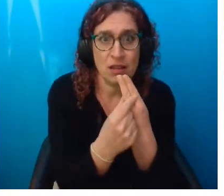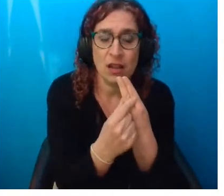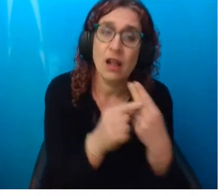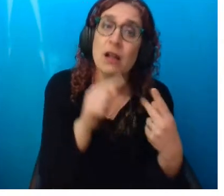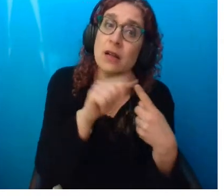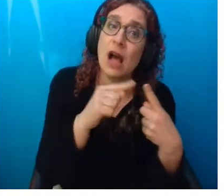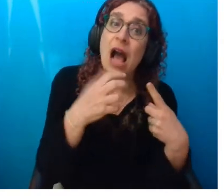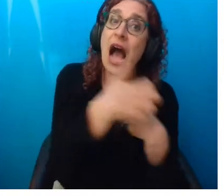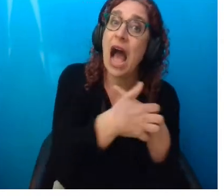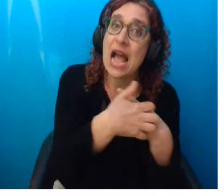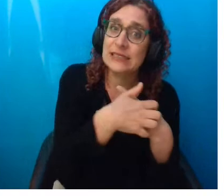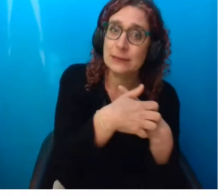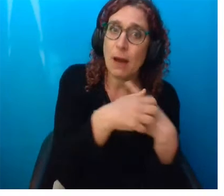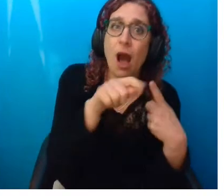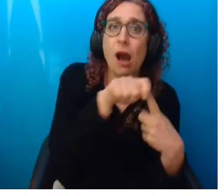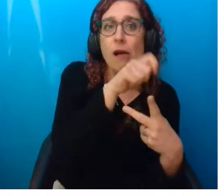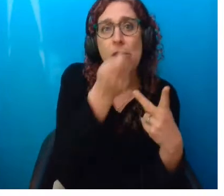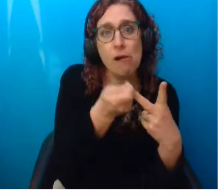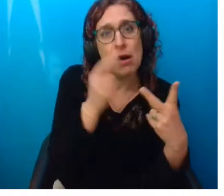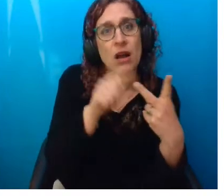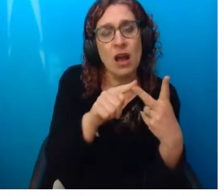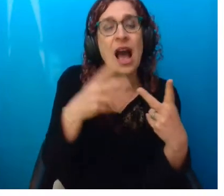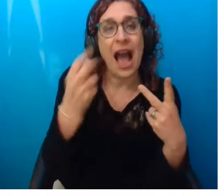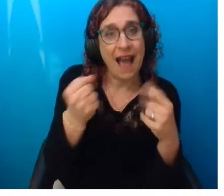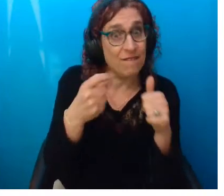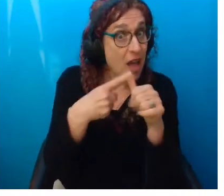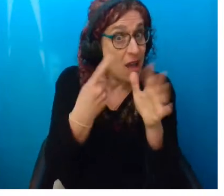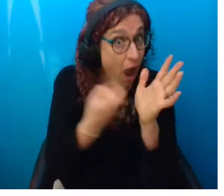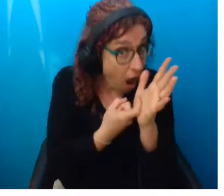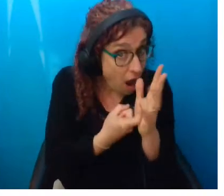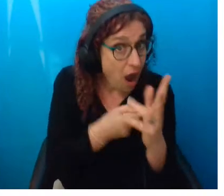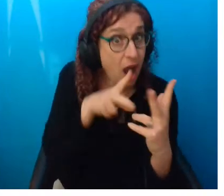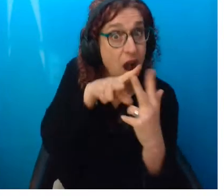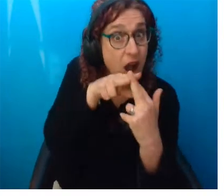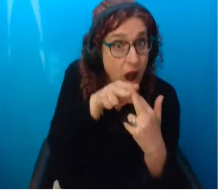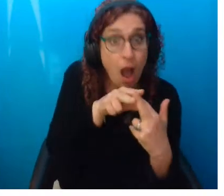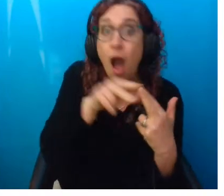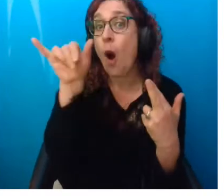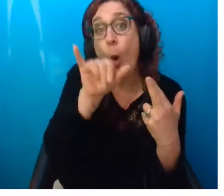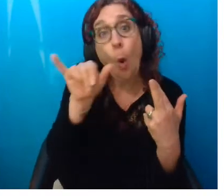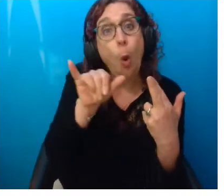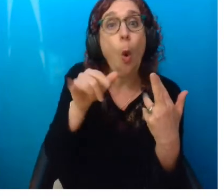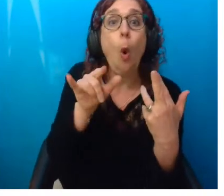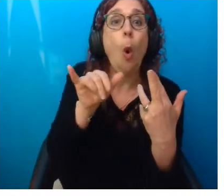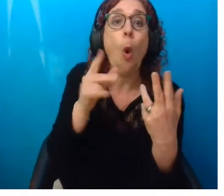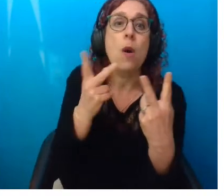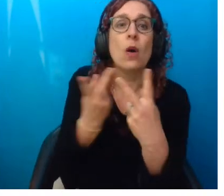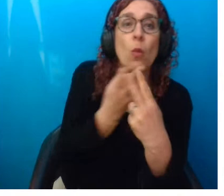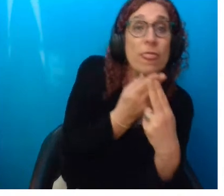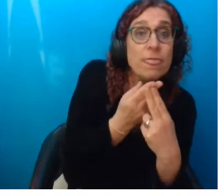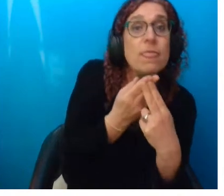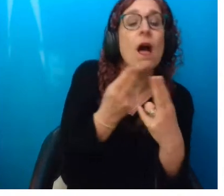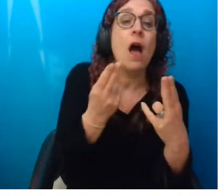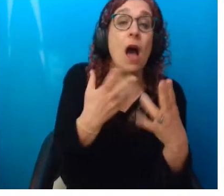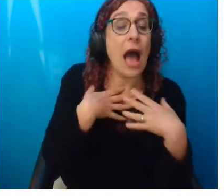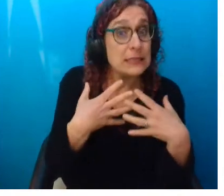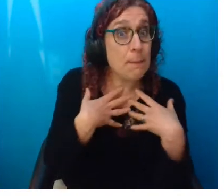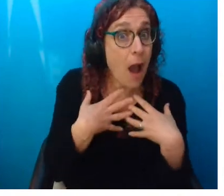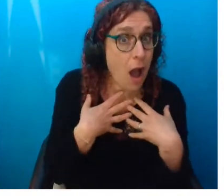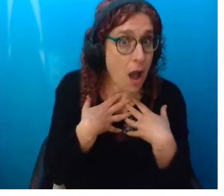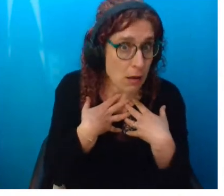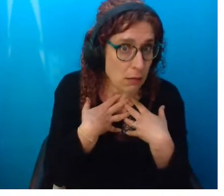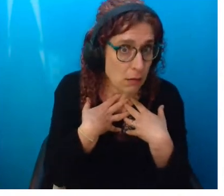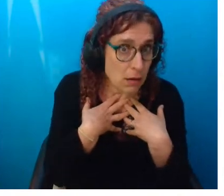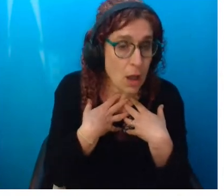go on and develop allergic rhinitis or asthma. And also that actually, if you